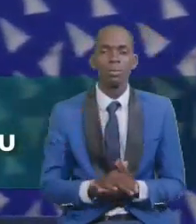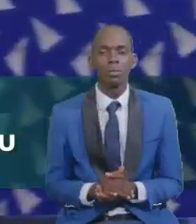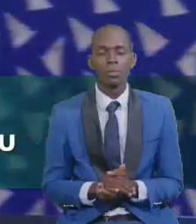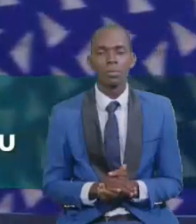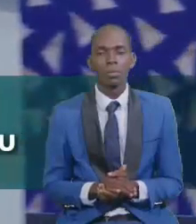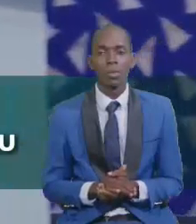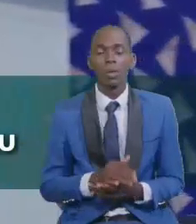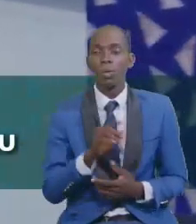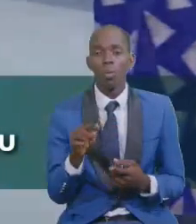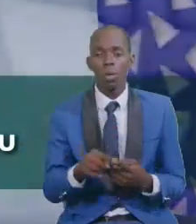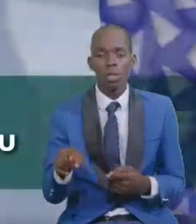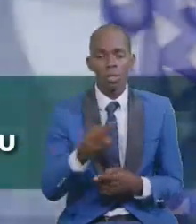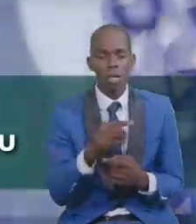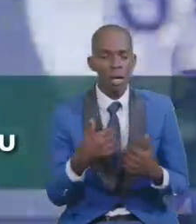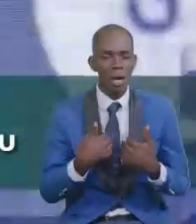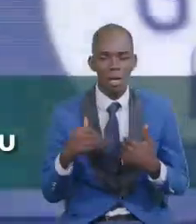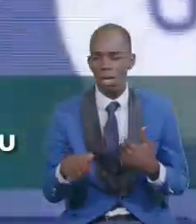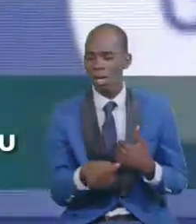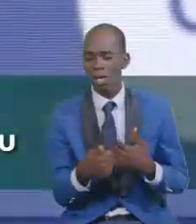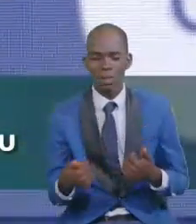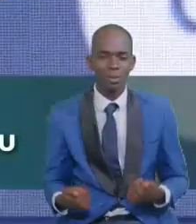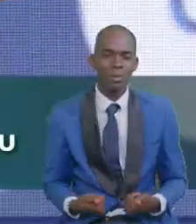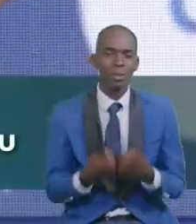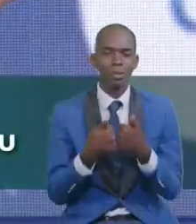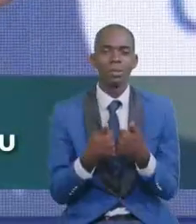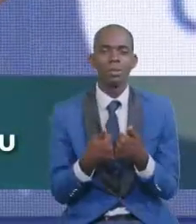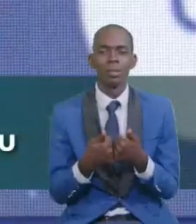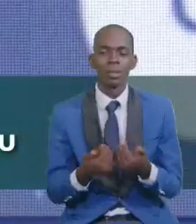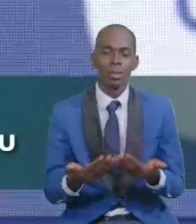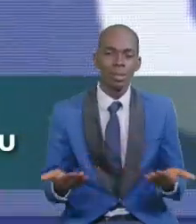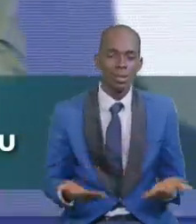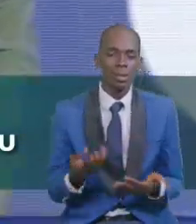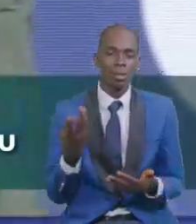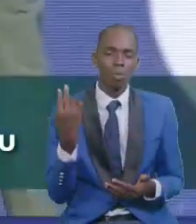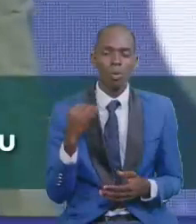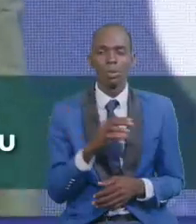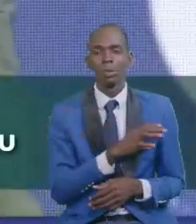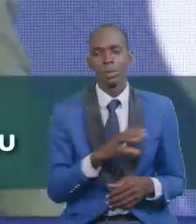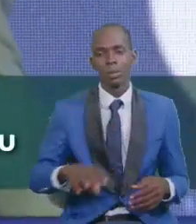When they had any challenge, here was Christ. He's gone to the mountaintop to